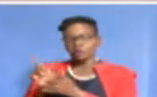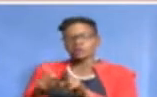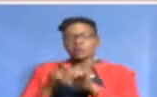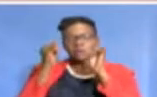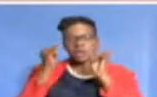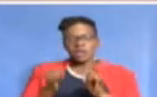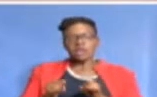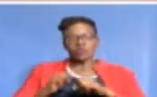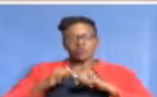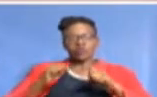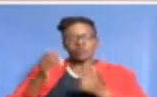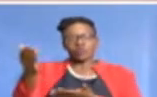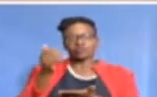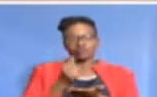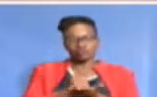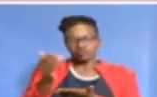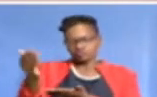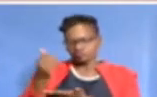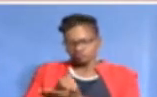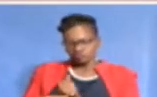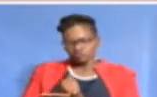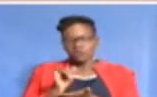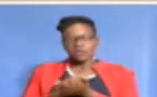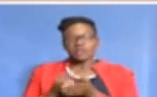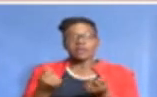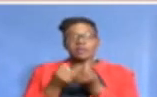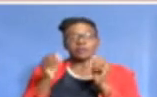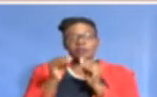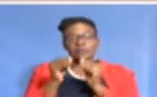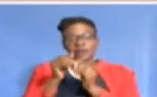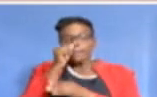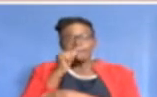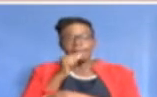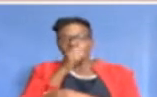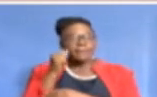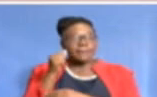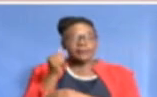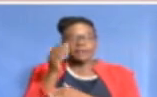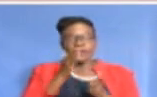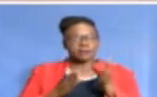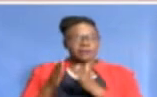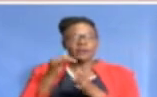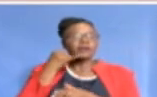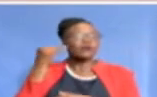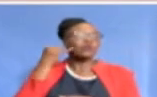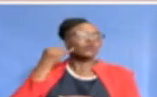kupewa nafasi hizo. Maafikio haya yamefanyika kwenye mkutano wa faraga ulioandaliwa mjini Nakuru.